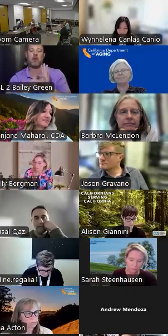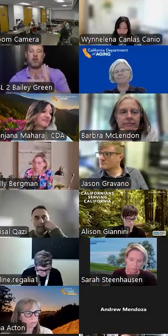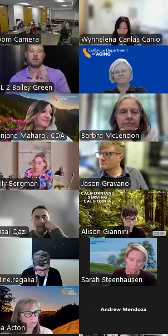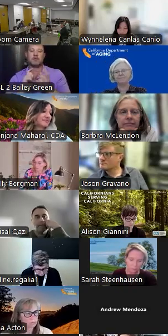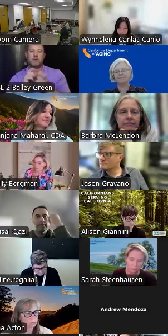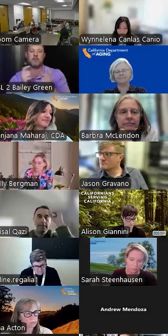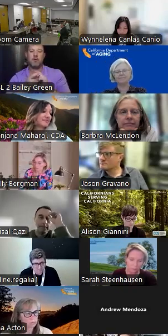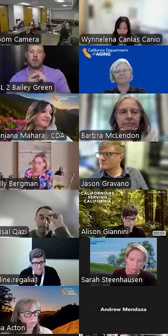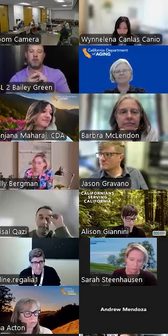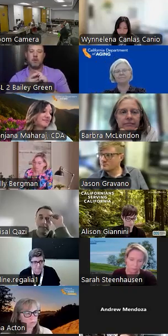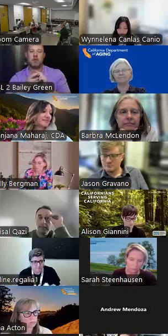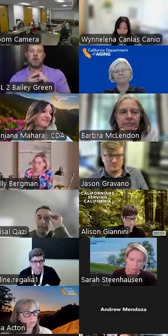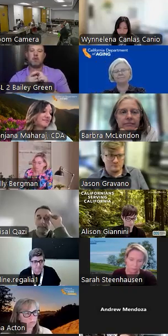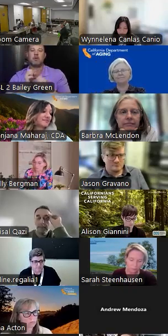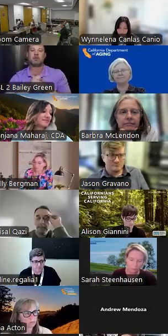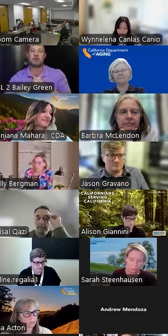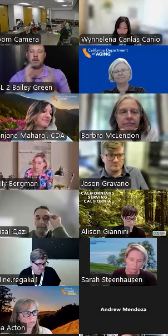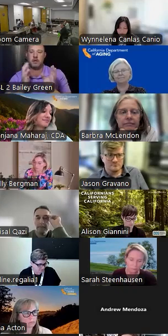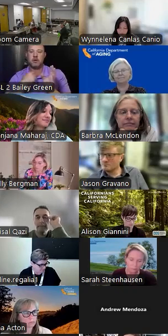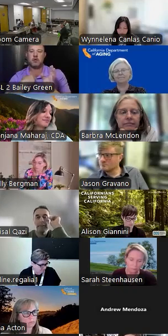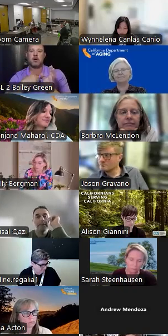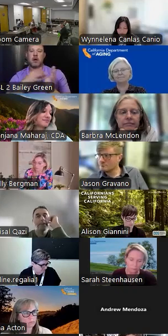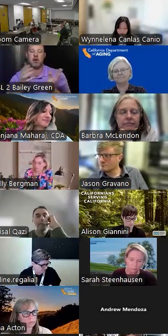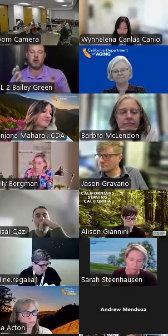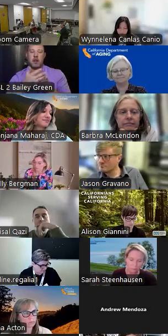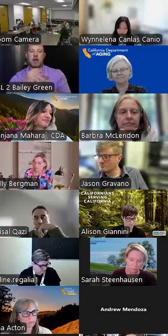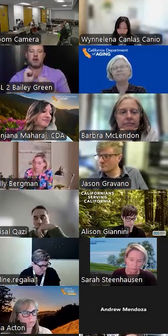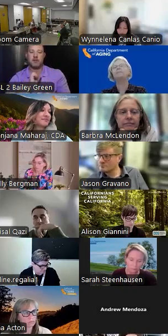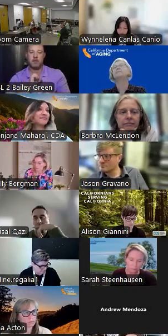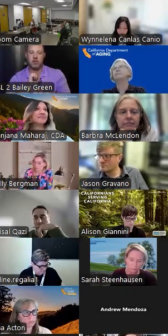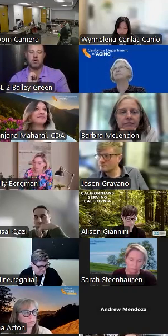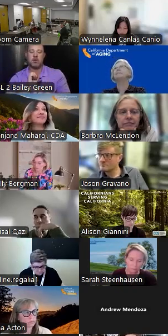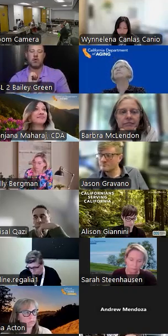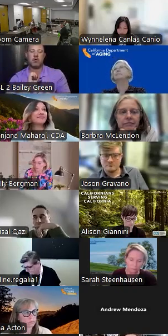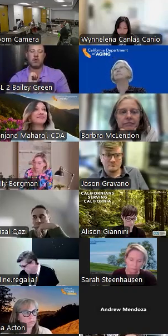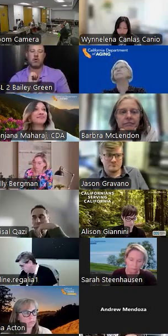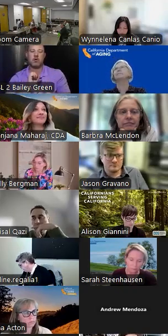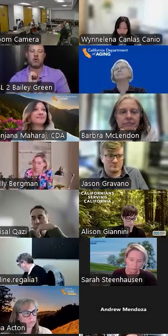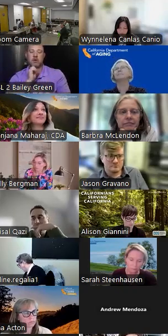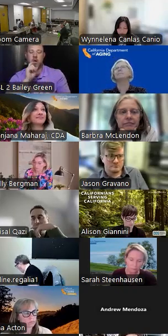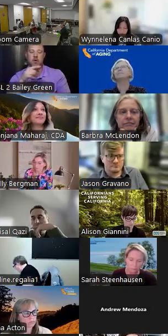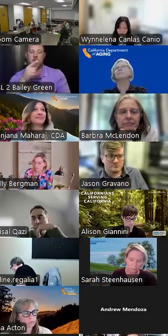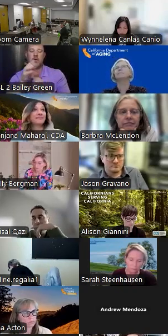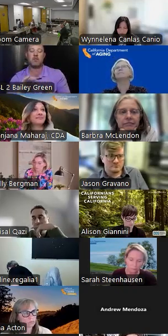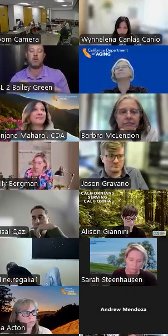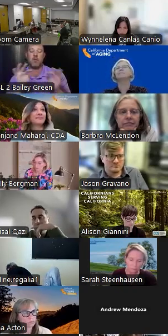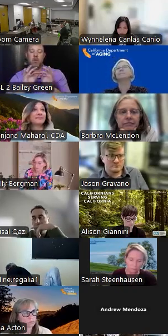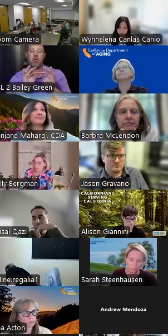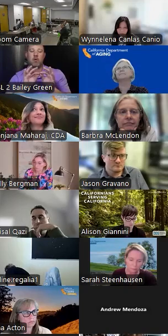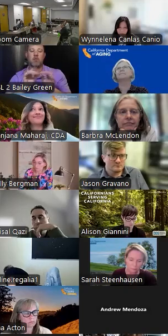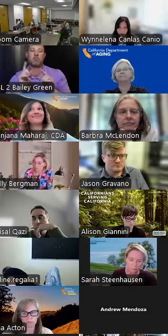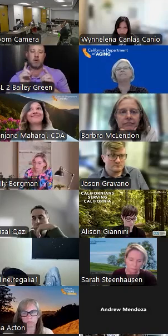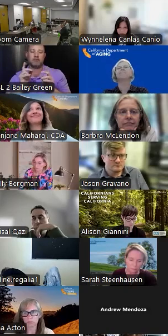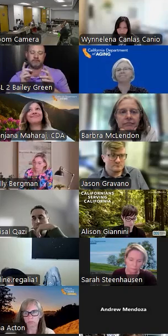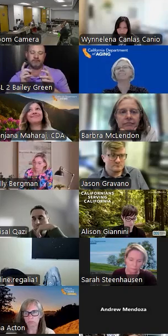reform. It's clear that our collective work is not only necessary, but also